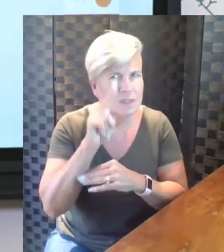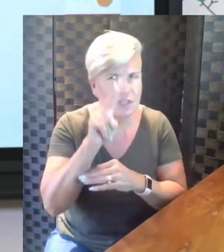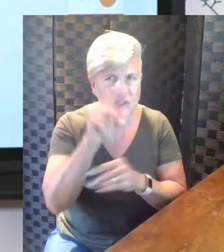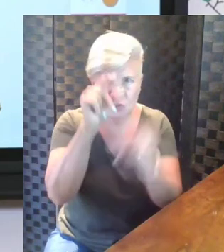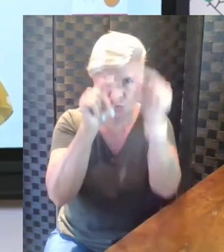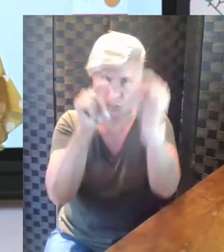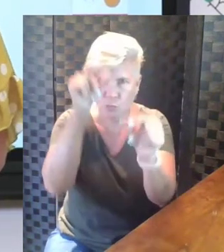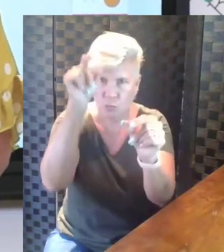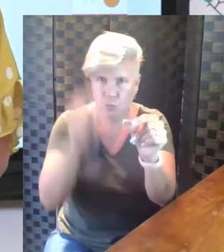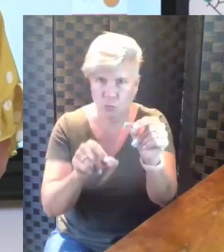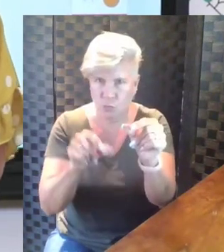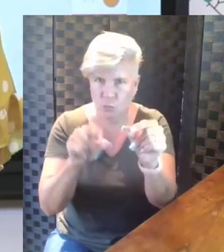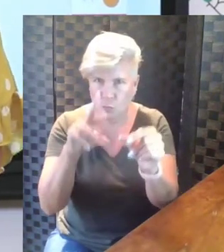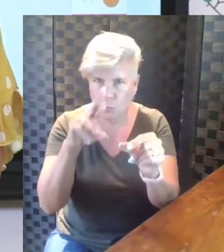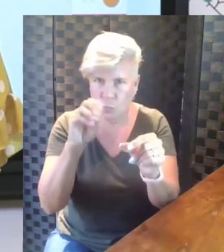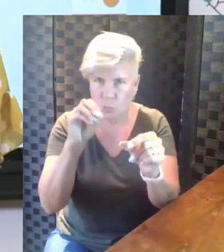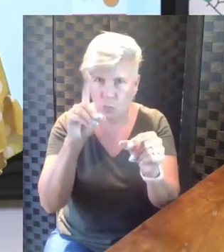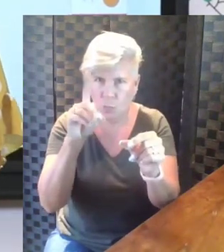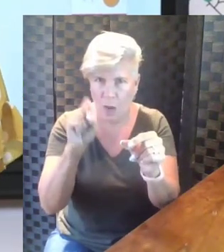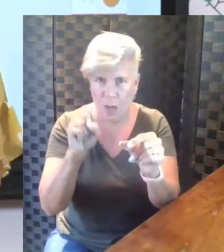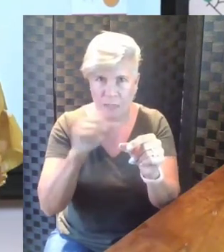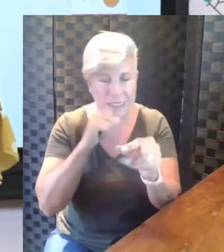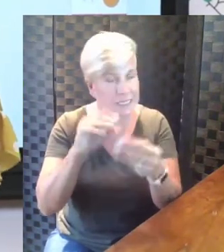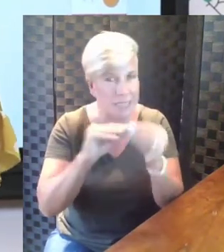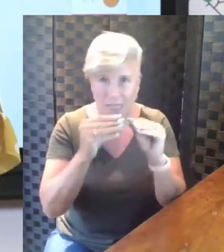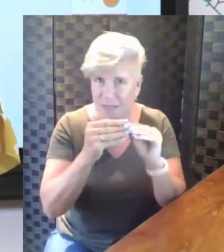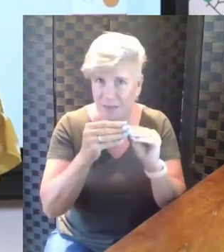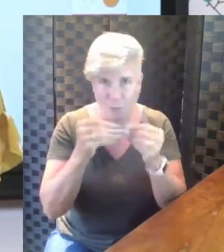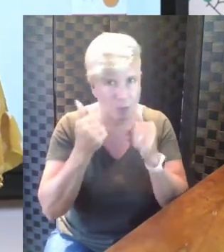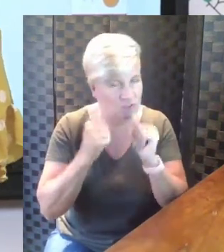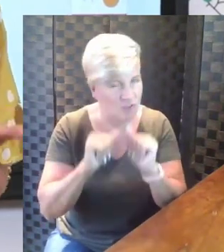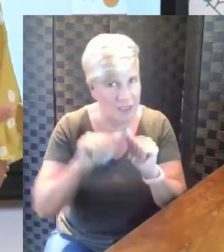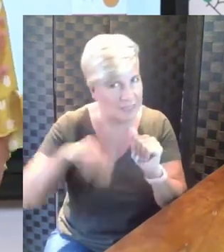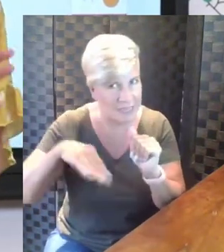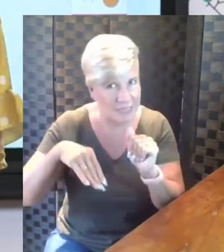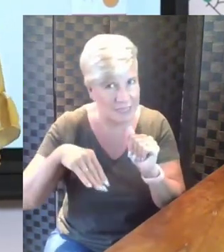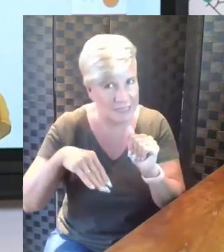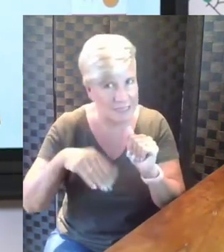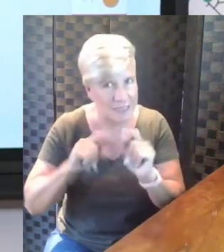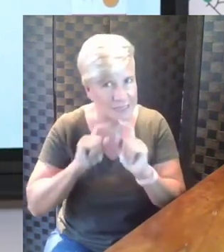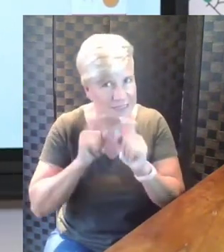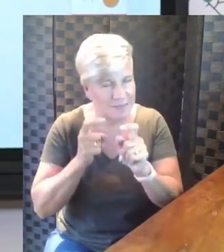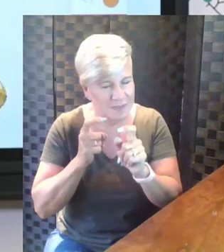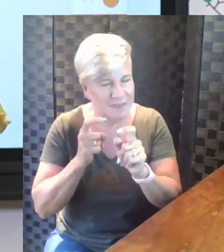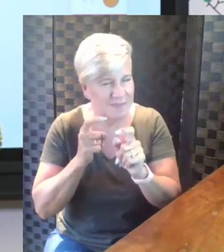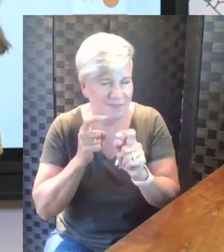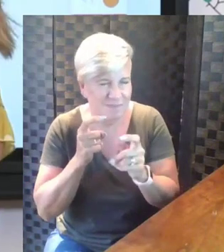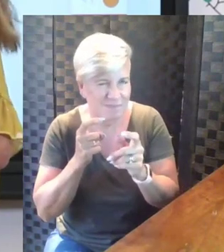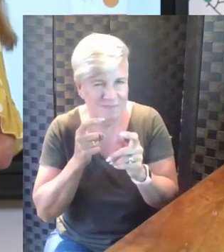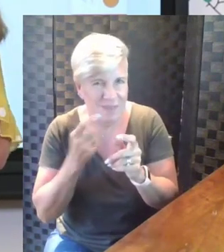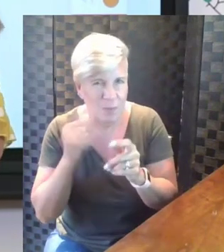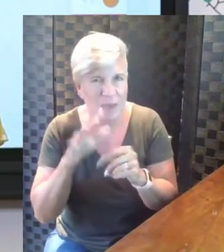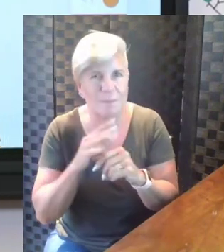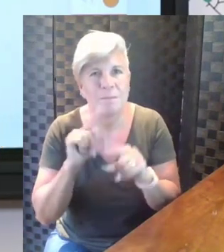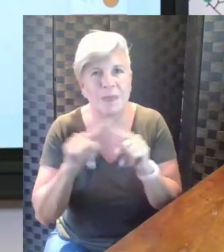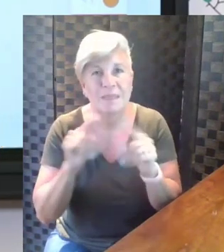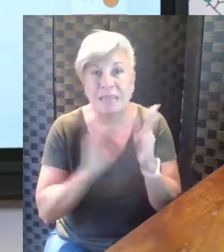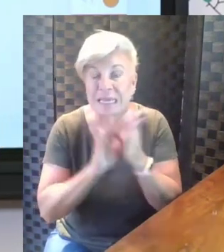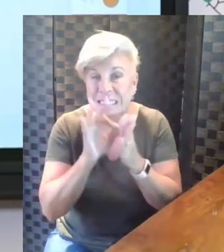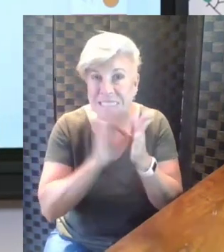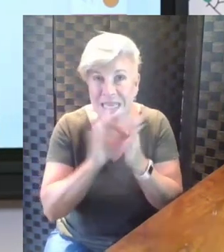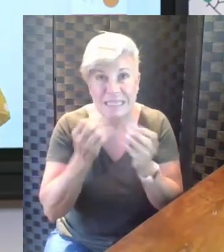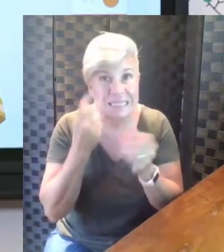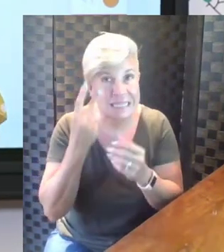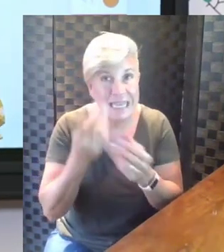2 rods or sticks that we have. Now this is not a number that we have tried yet. Okay, so I'm kind of giving this away, but let's count or